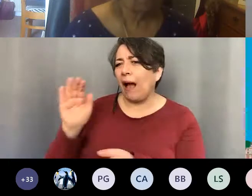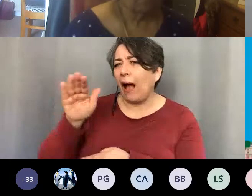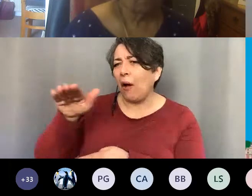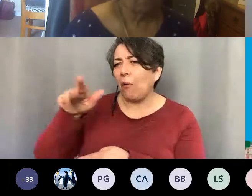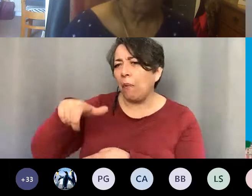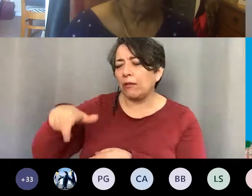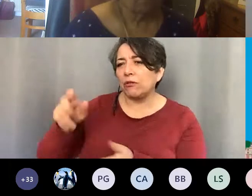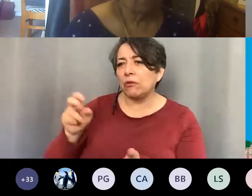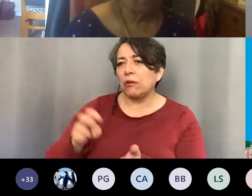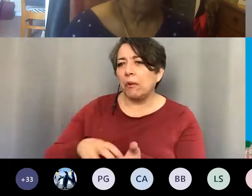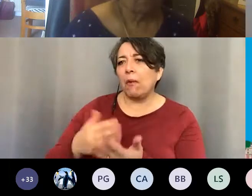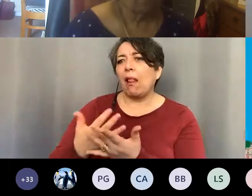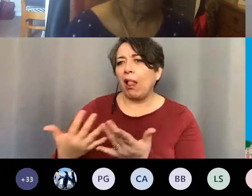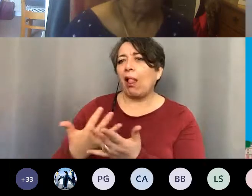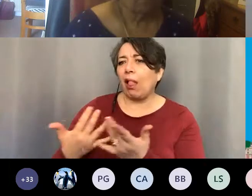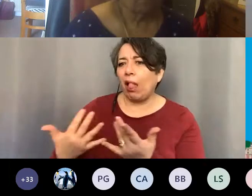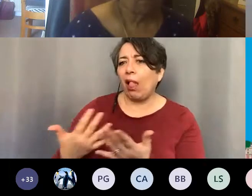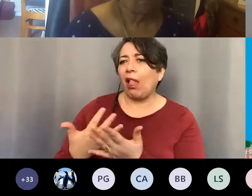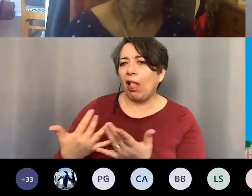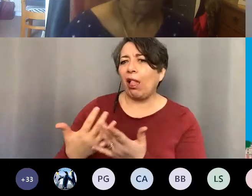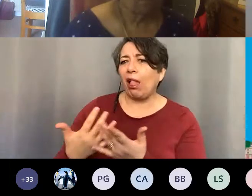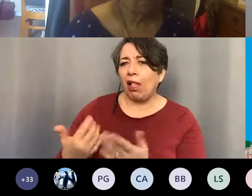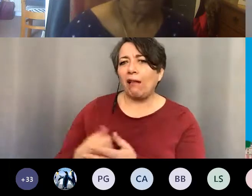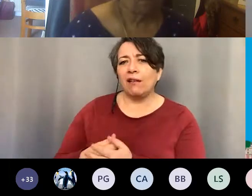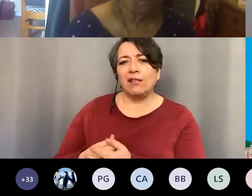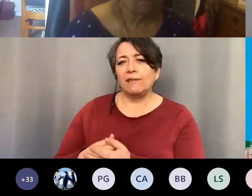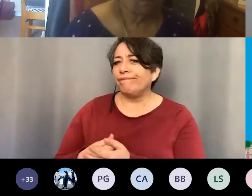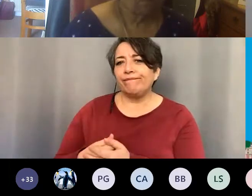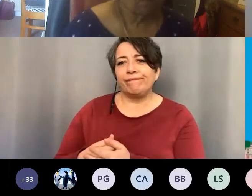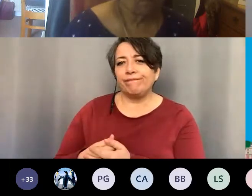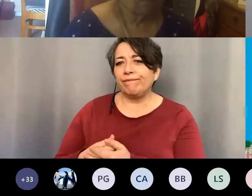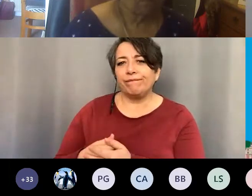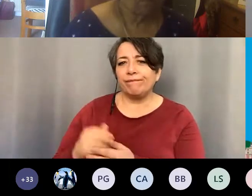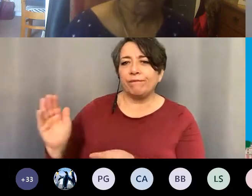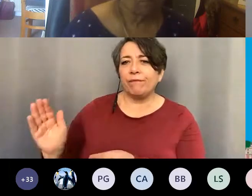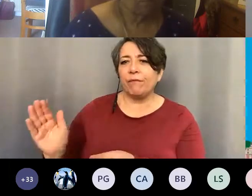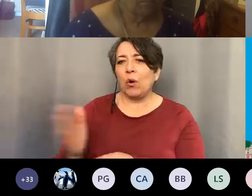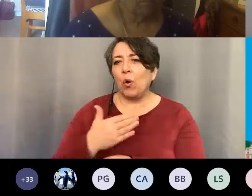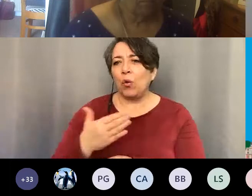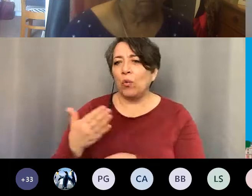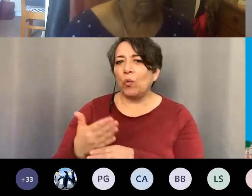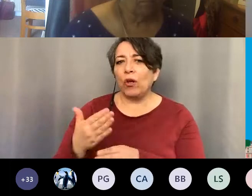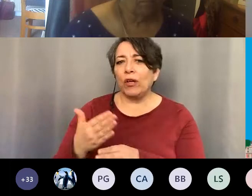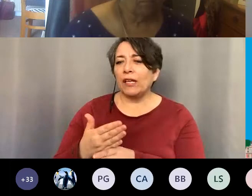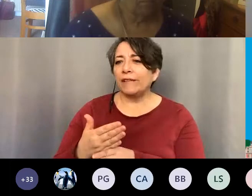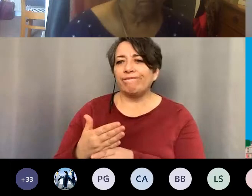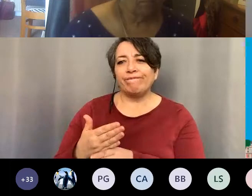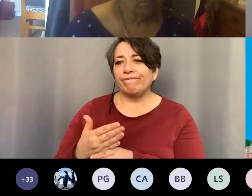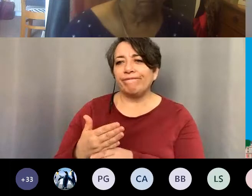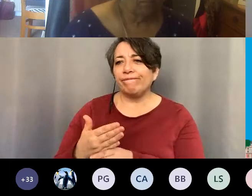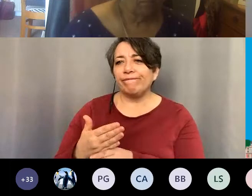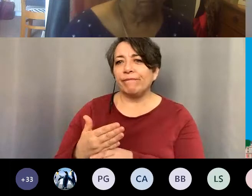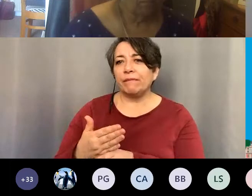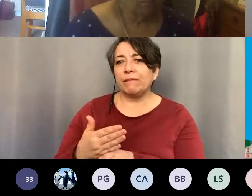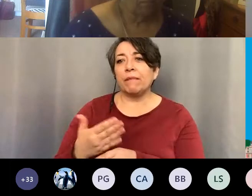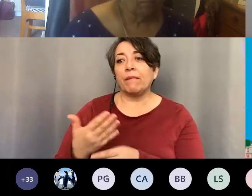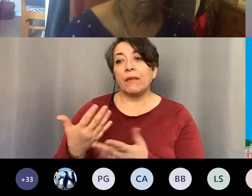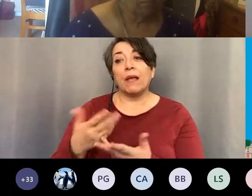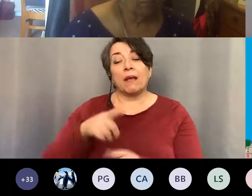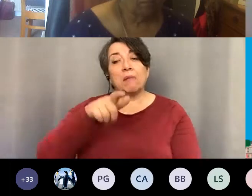evidence base within the data that not all of those outpatient appointments were needed. Patients were being put